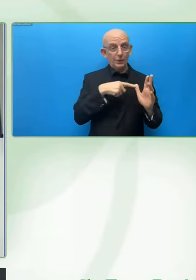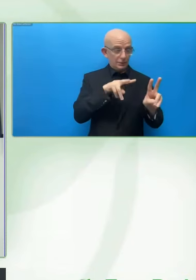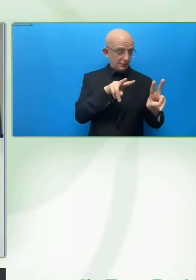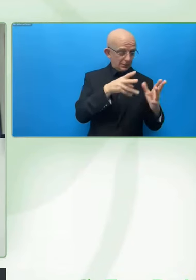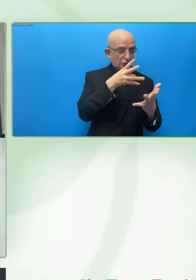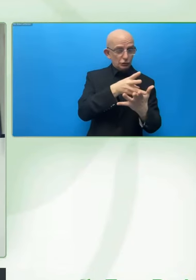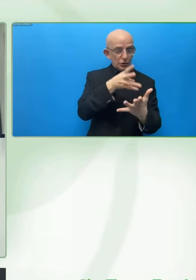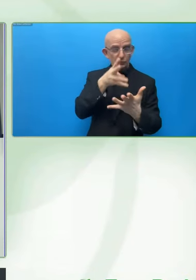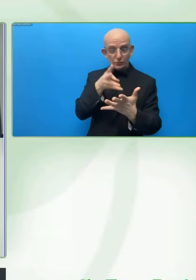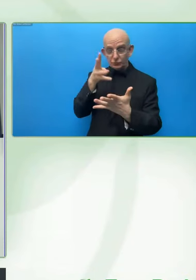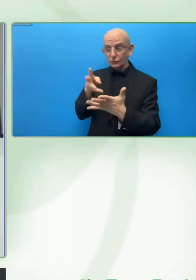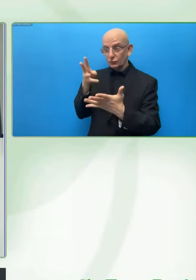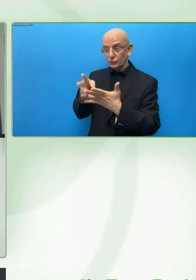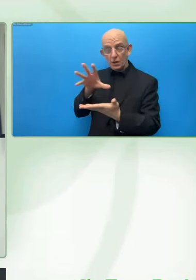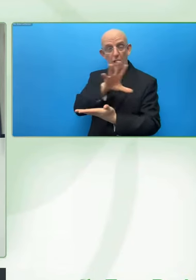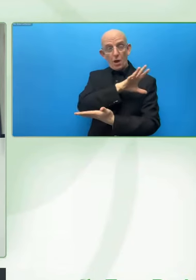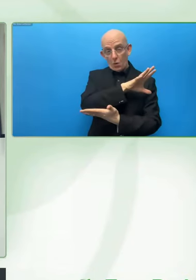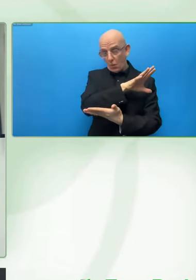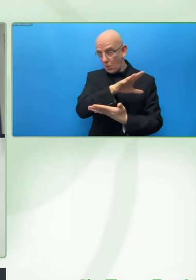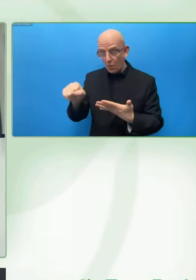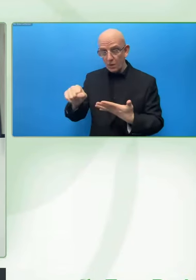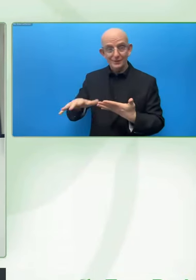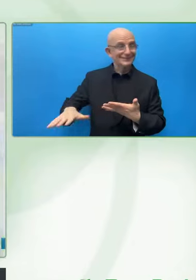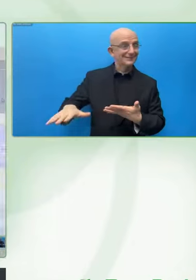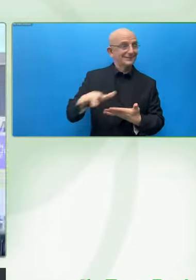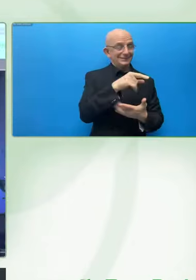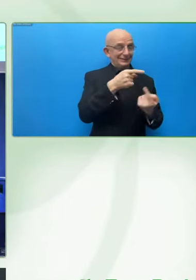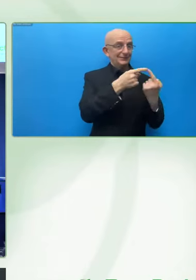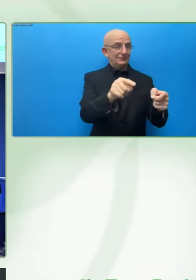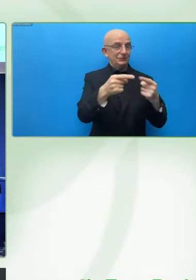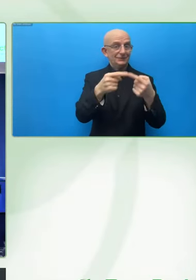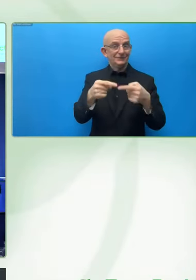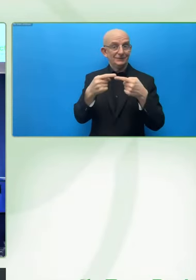disabilities. Thank you. Thank you so much.